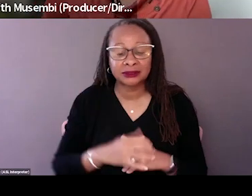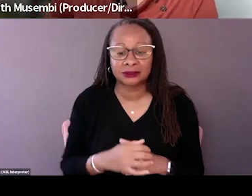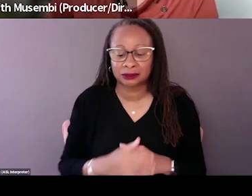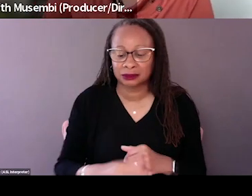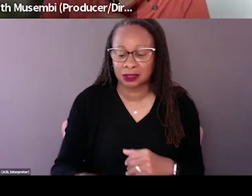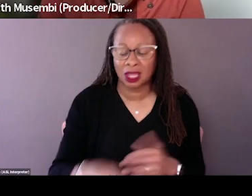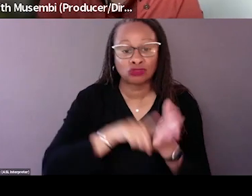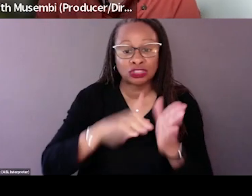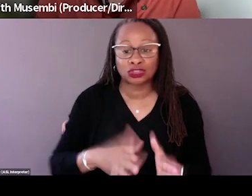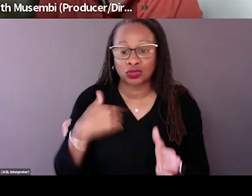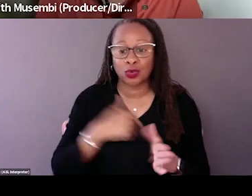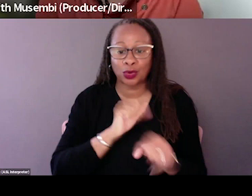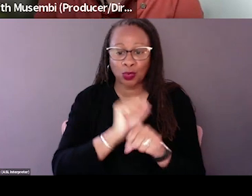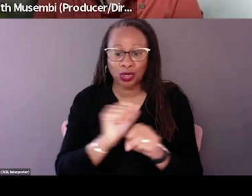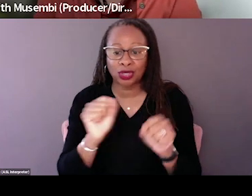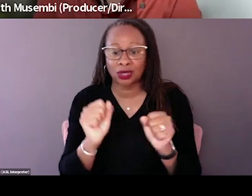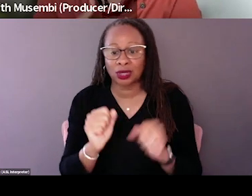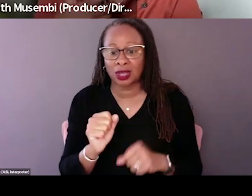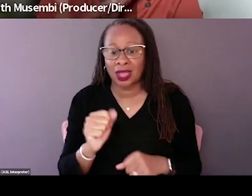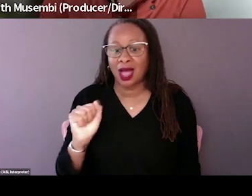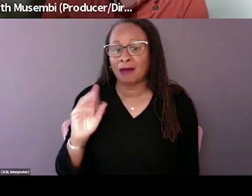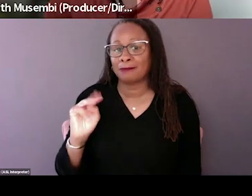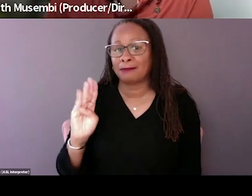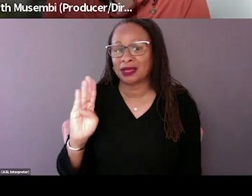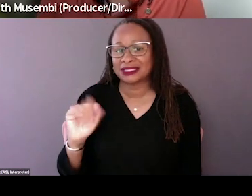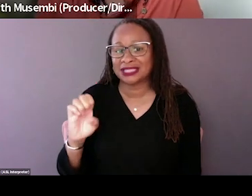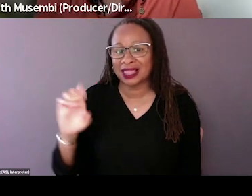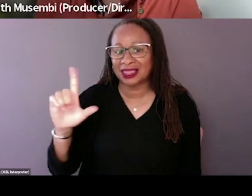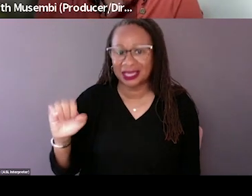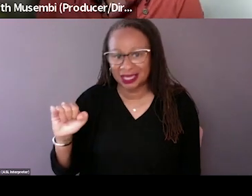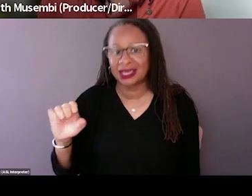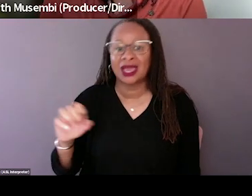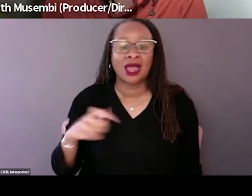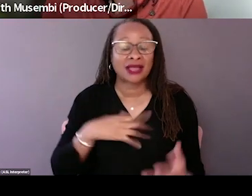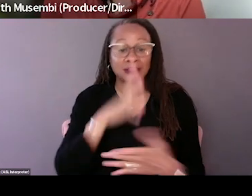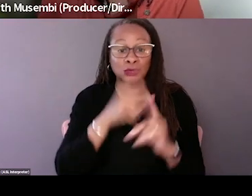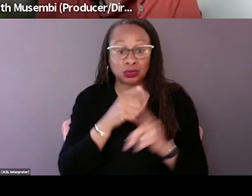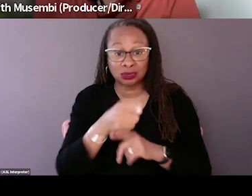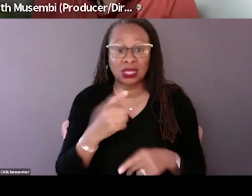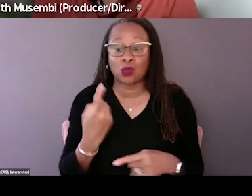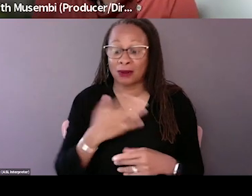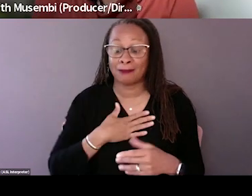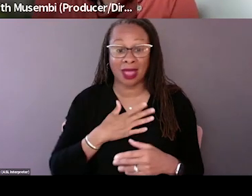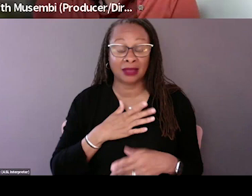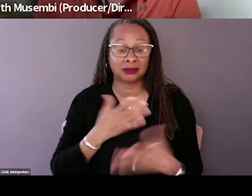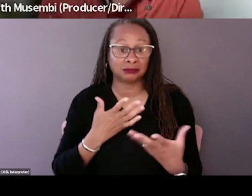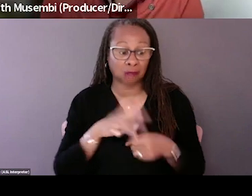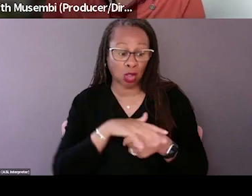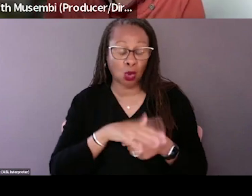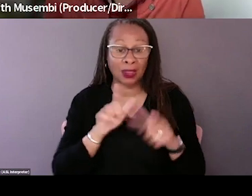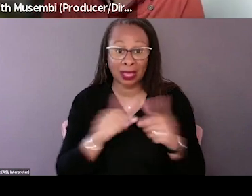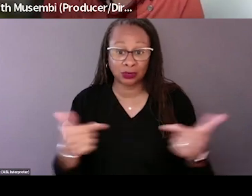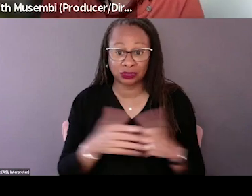researchers we were working with in Amboseli who I was able to speak to in one of my languages. And we were able to